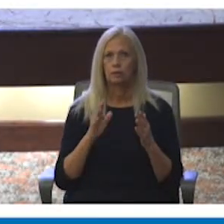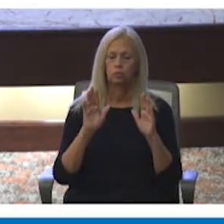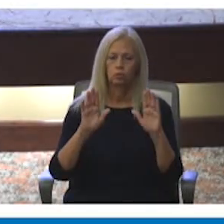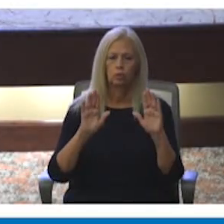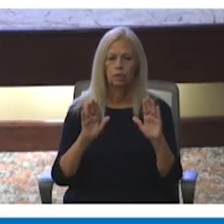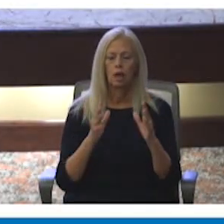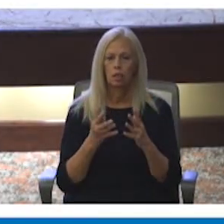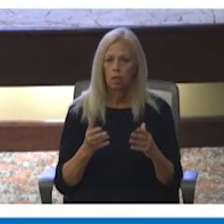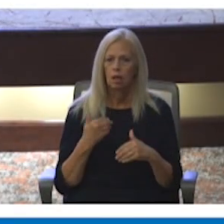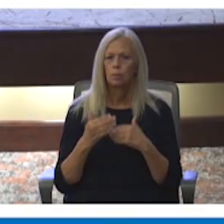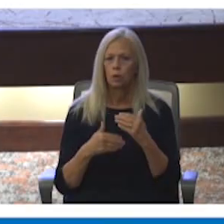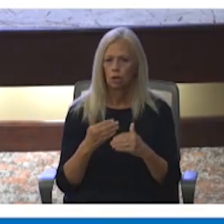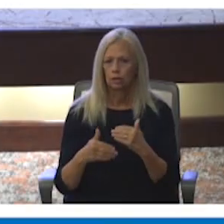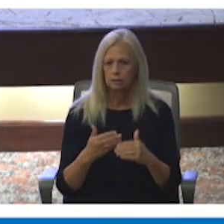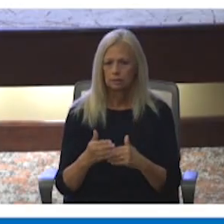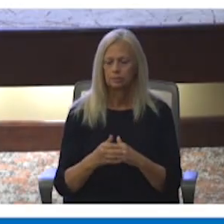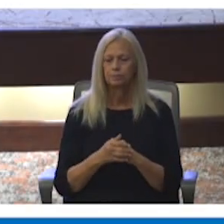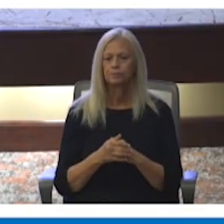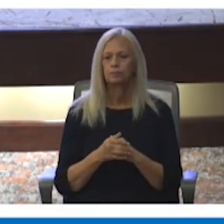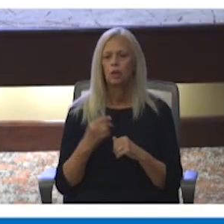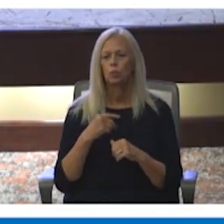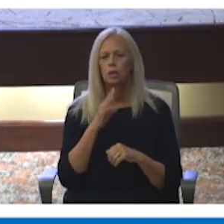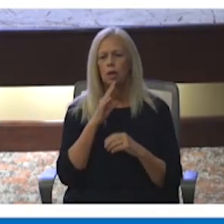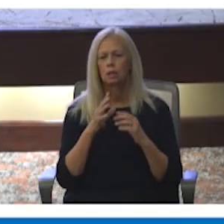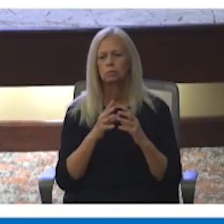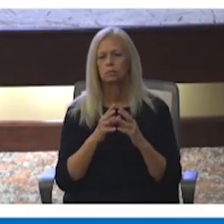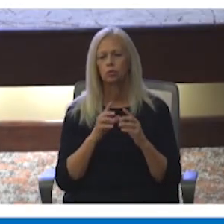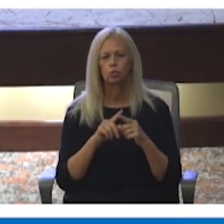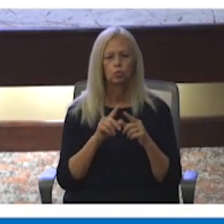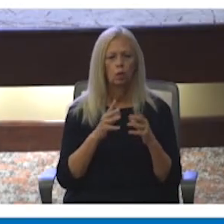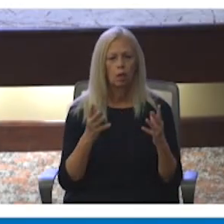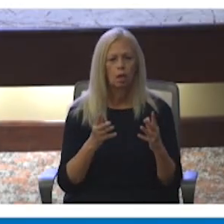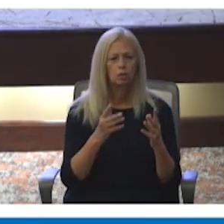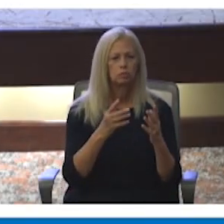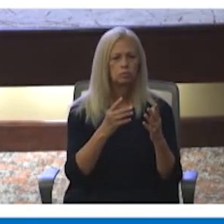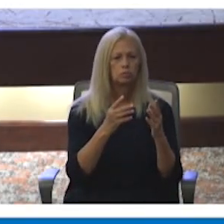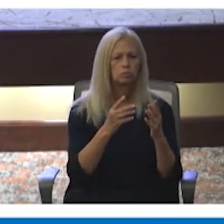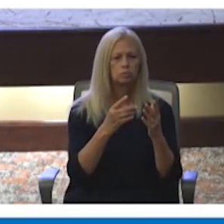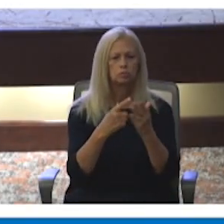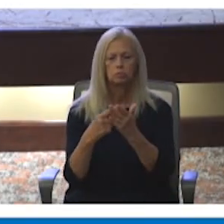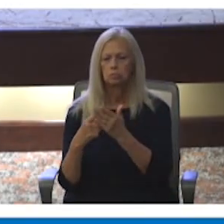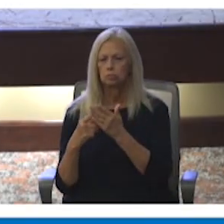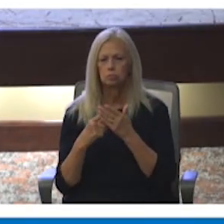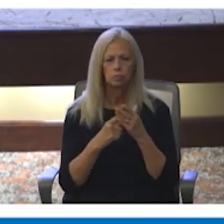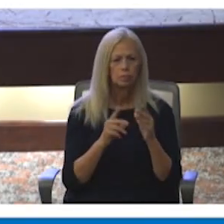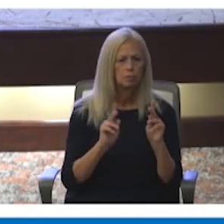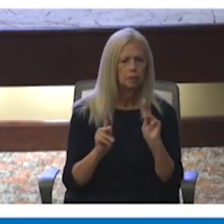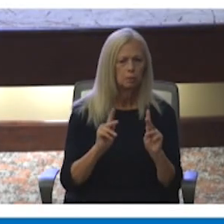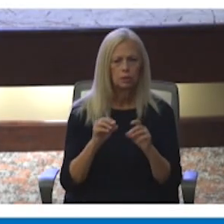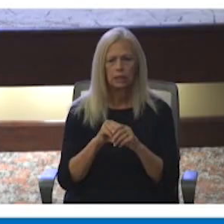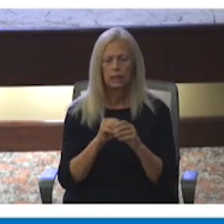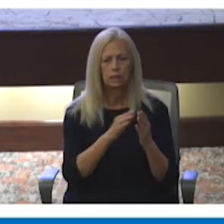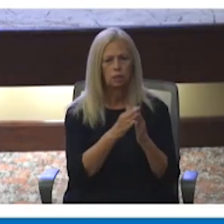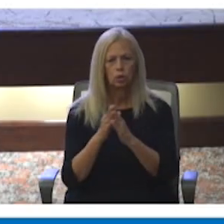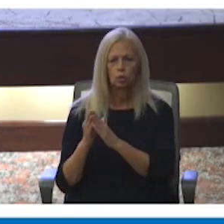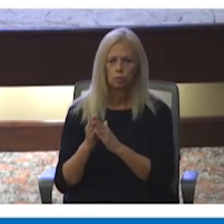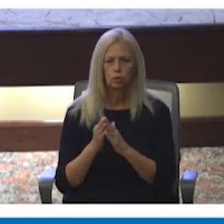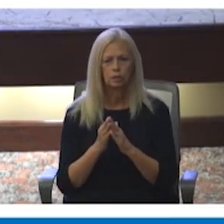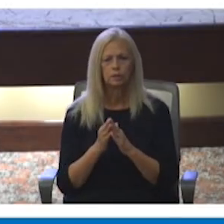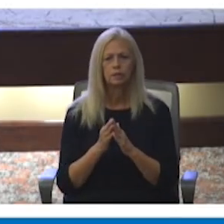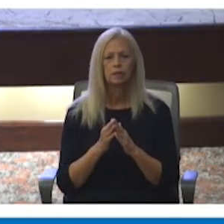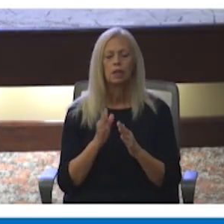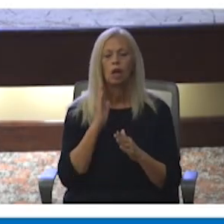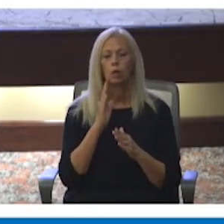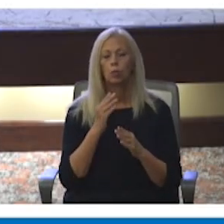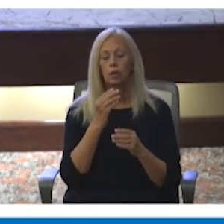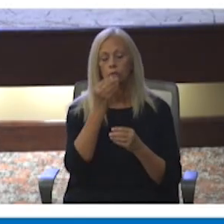lot of progress. And importantly, we've talked with a lot of folks in the Waco community, and I'm going to give you a summary of the public engagement that we've done, tell you about the